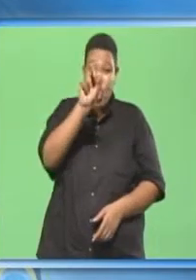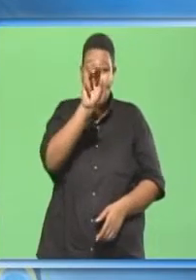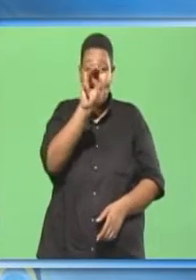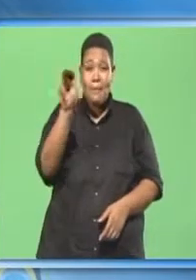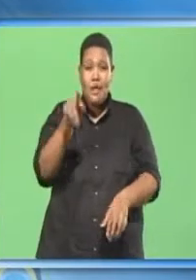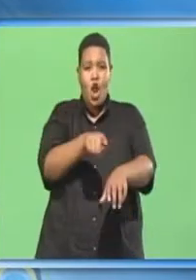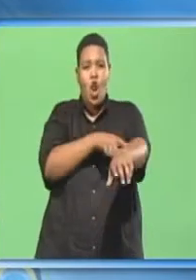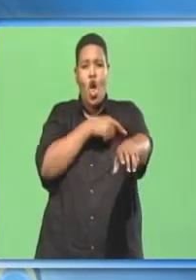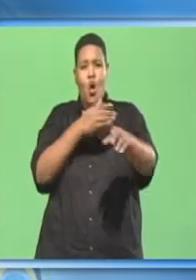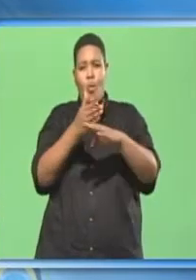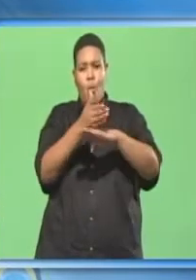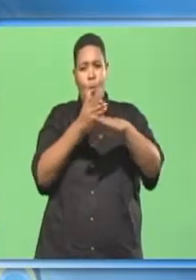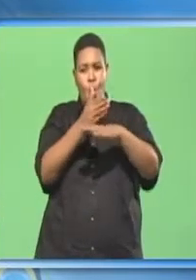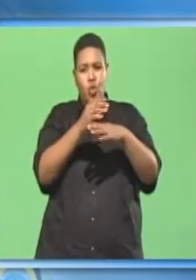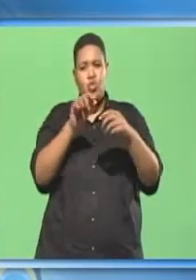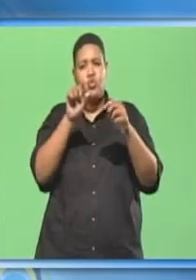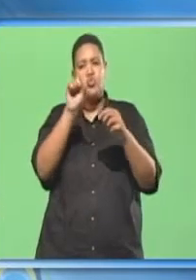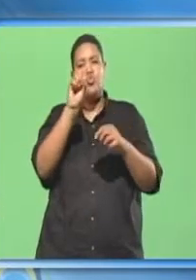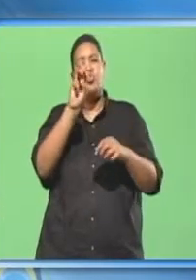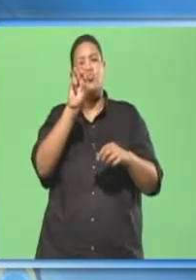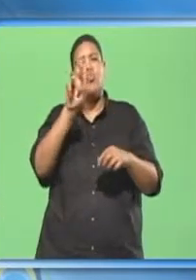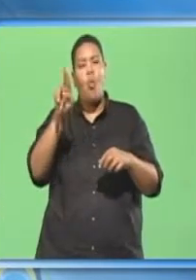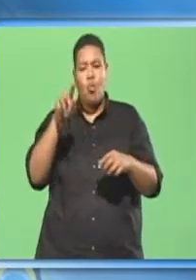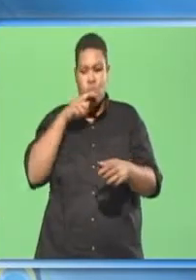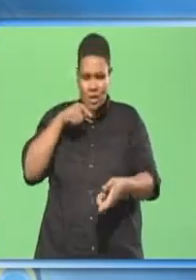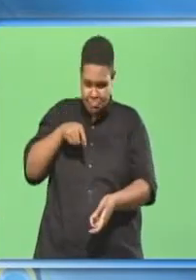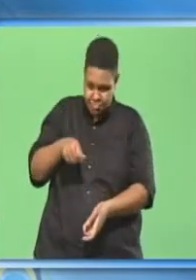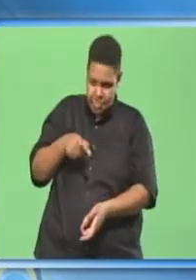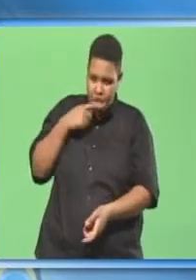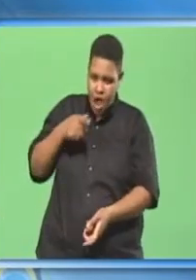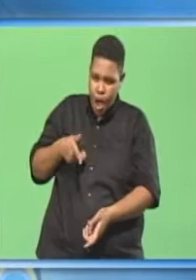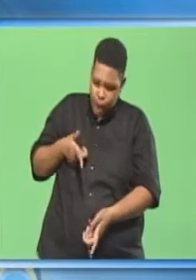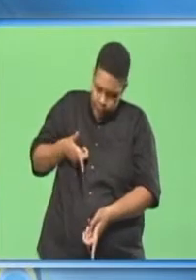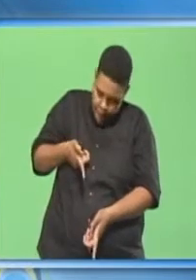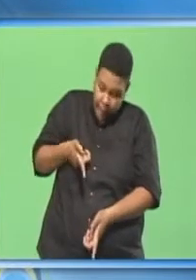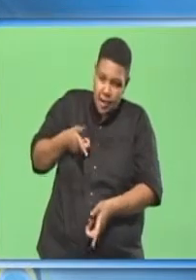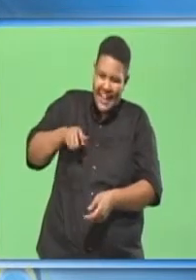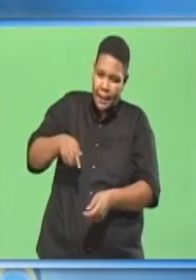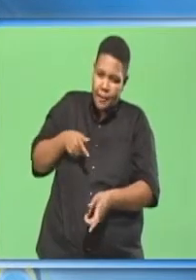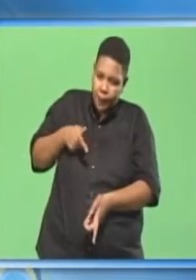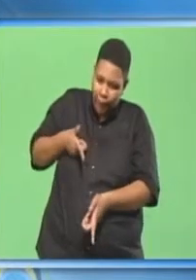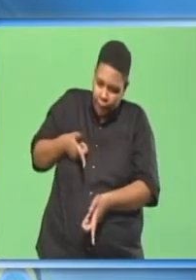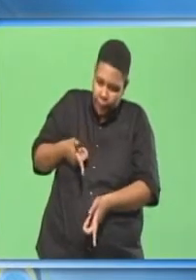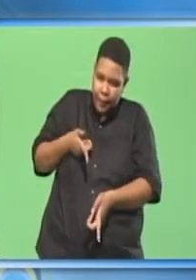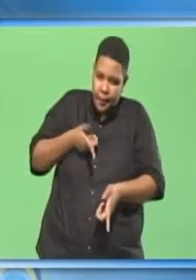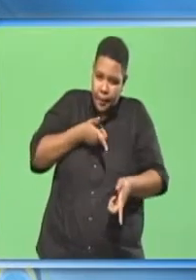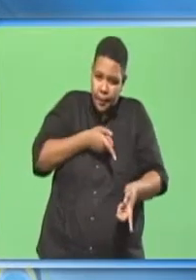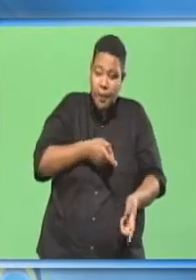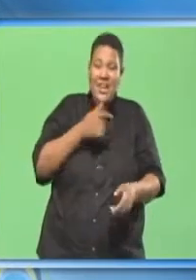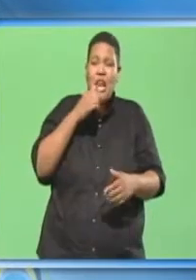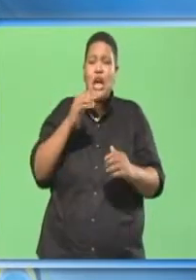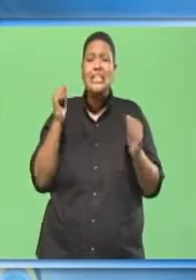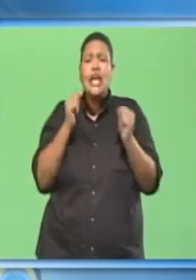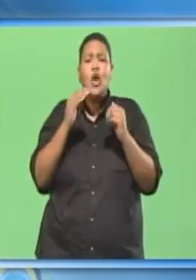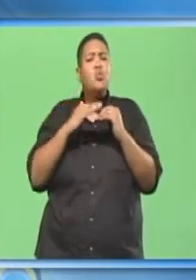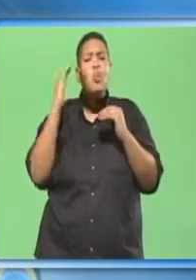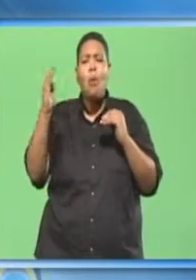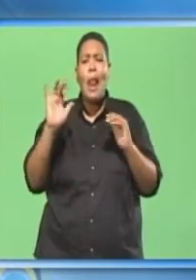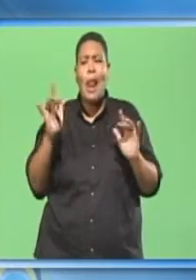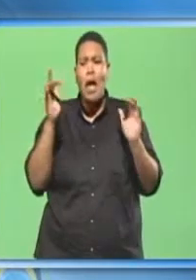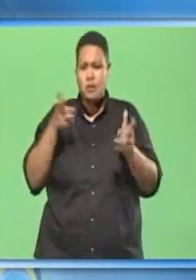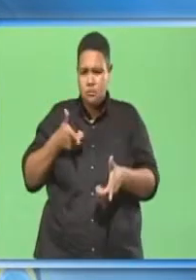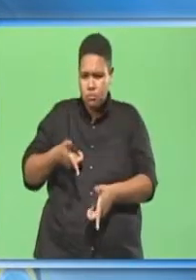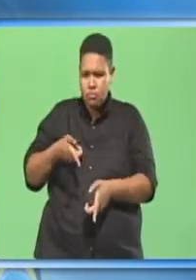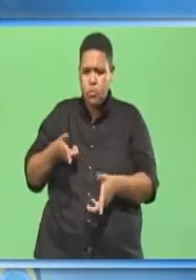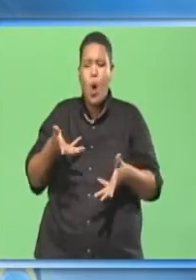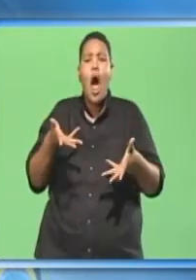screws in the center of the slots in the back rail and drive in the screws. Do not over-tighten these screws so as